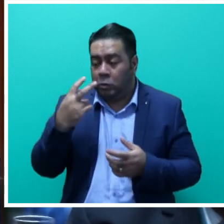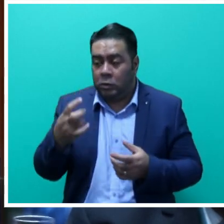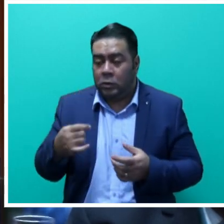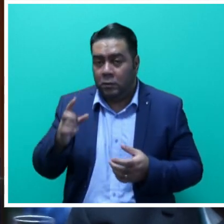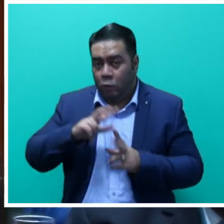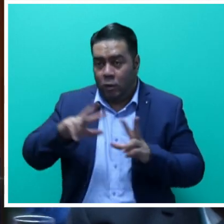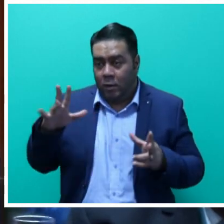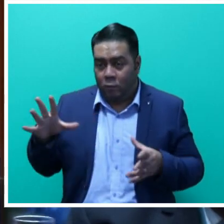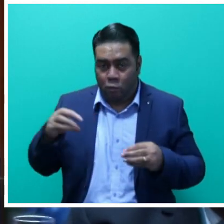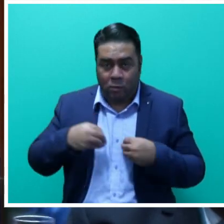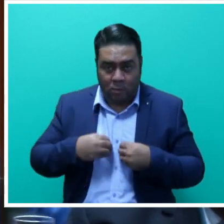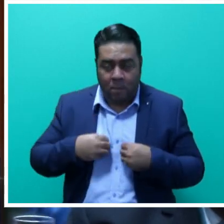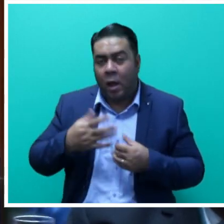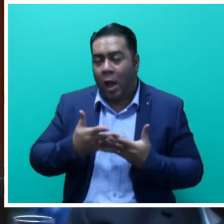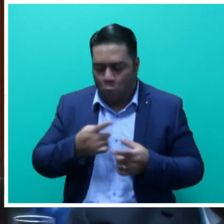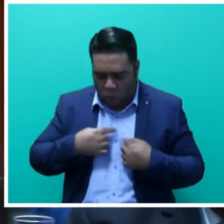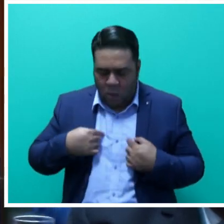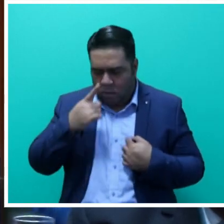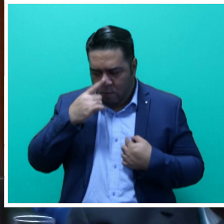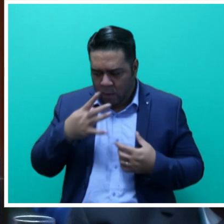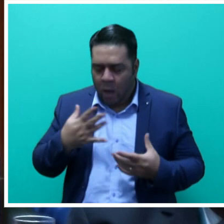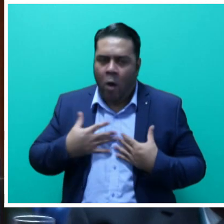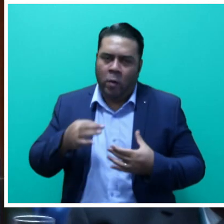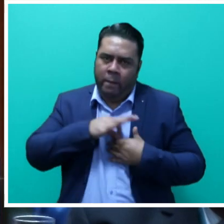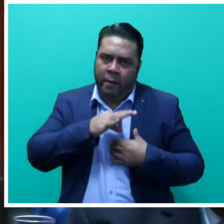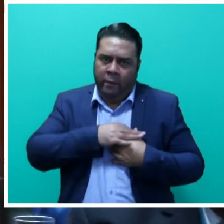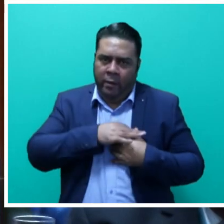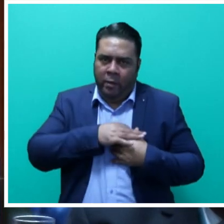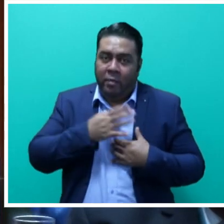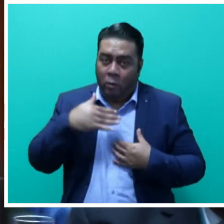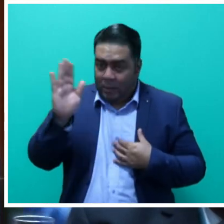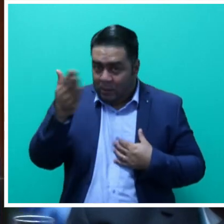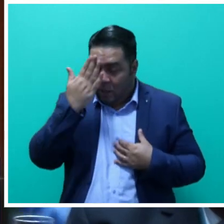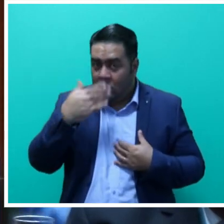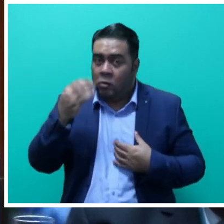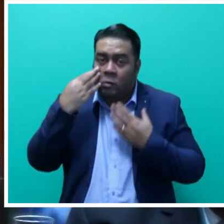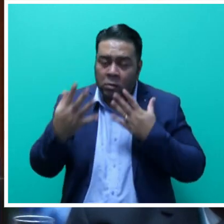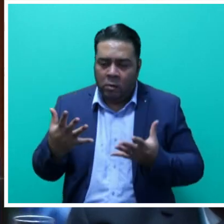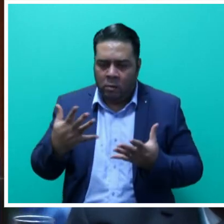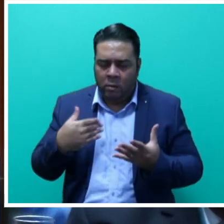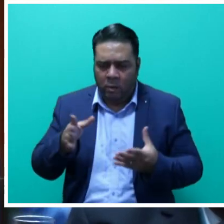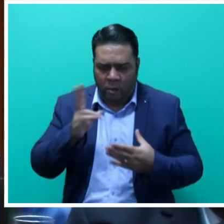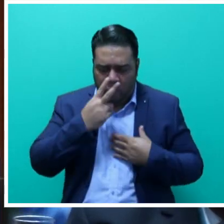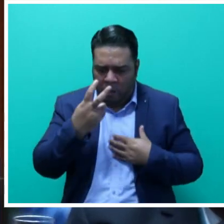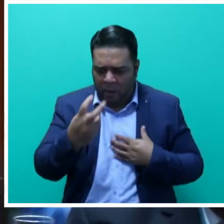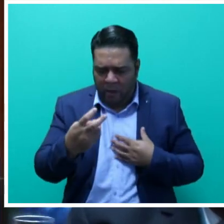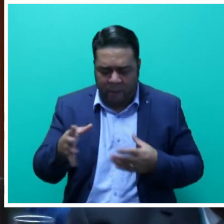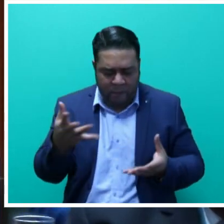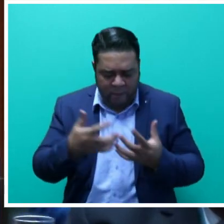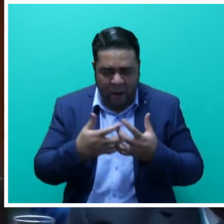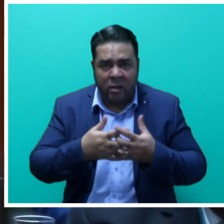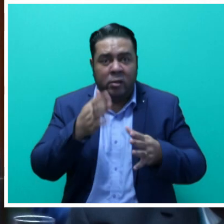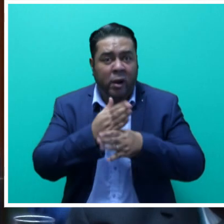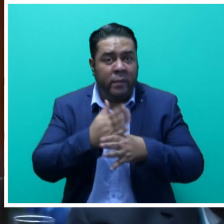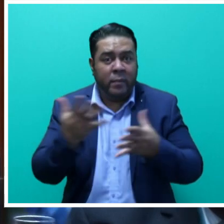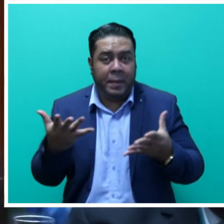how we, the people, benefit. As such, the result indicators will include tourism-related jobs